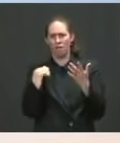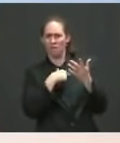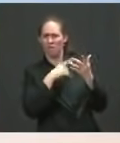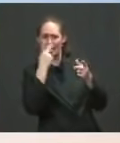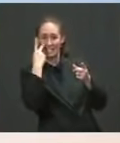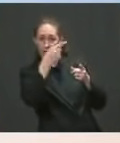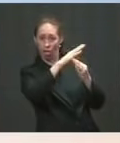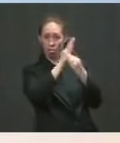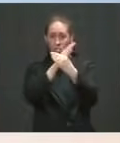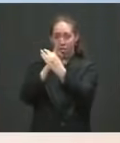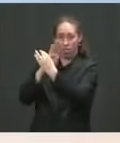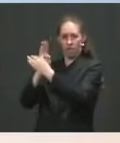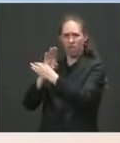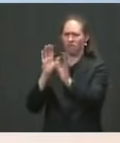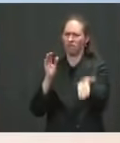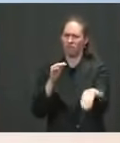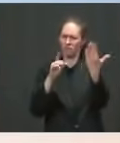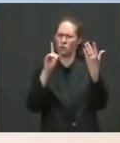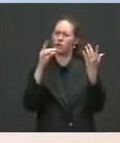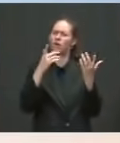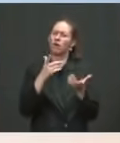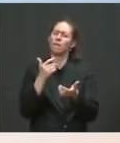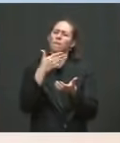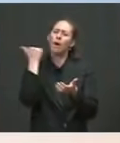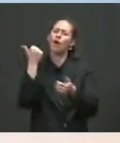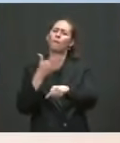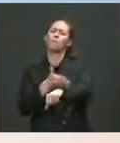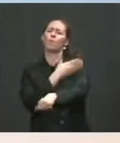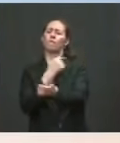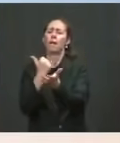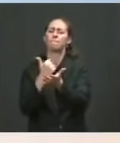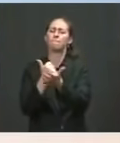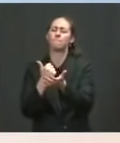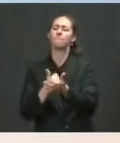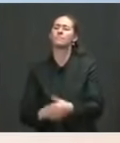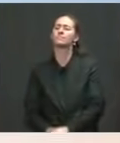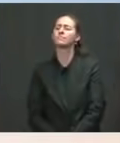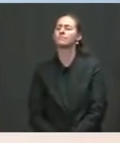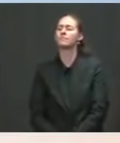parts of the country, even where there are many states where positive action is being taken. Go ahead.